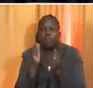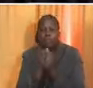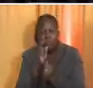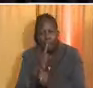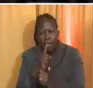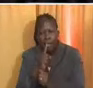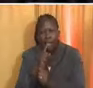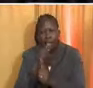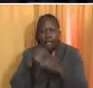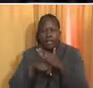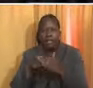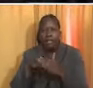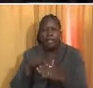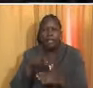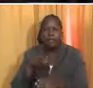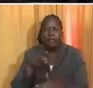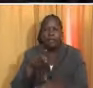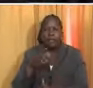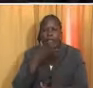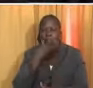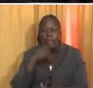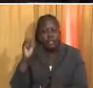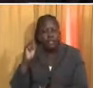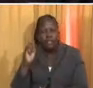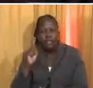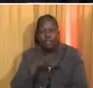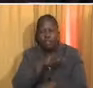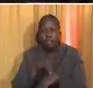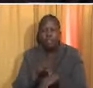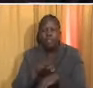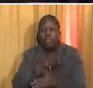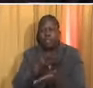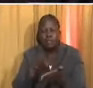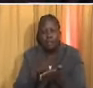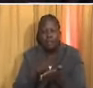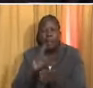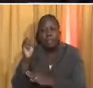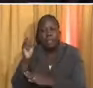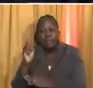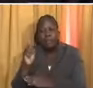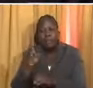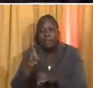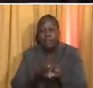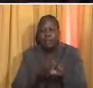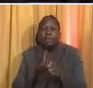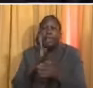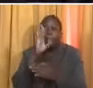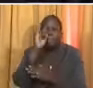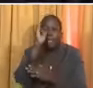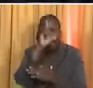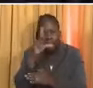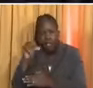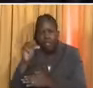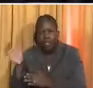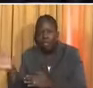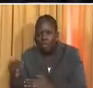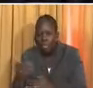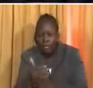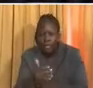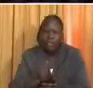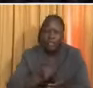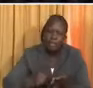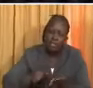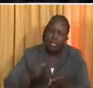Center, the President launched the draft bill and rolled out the collection of signatures to support the